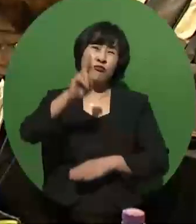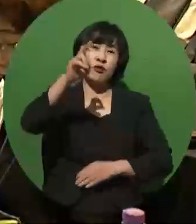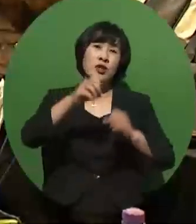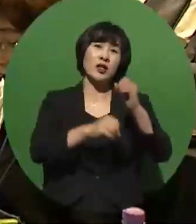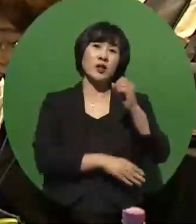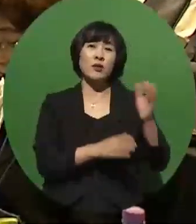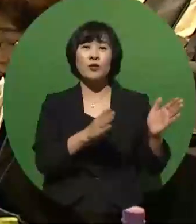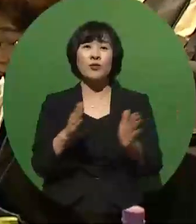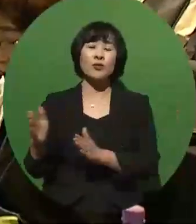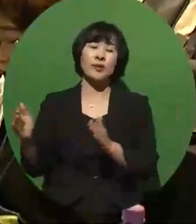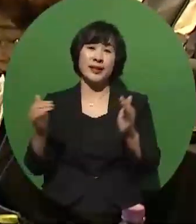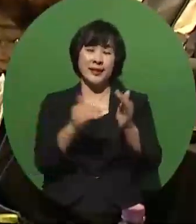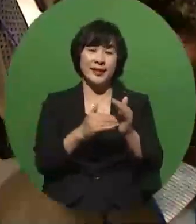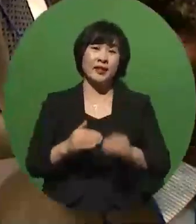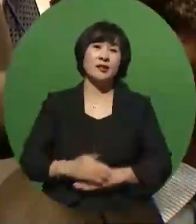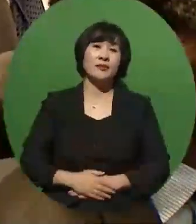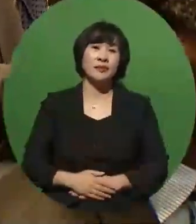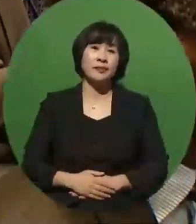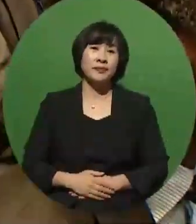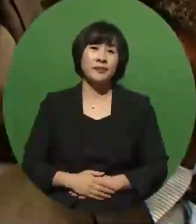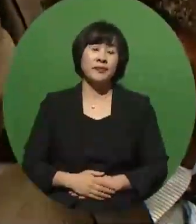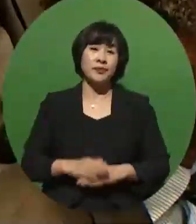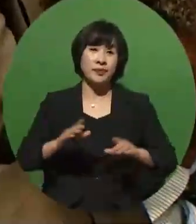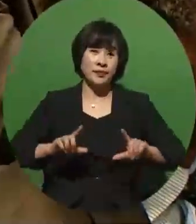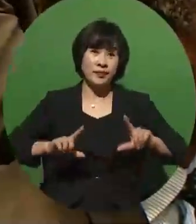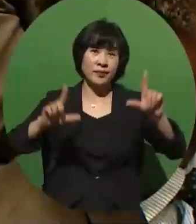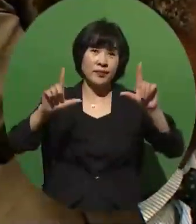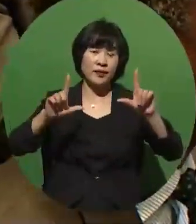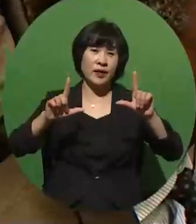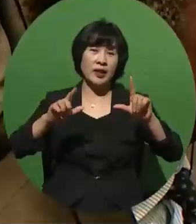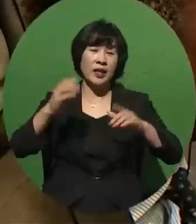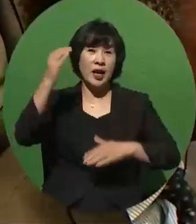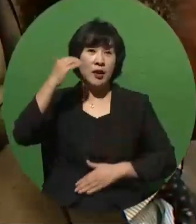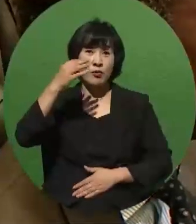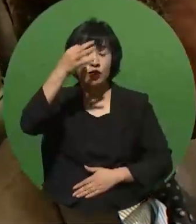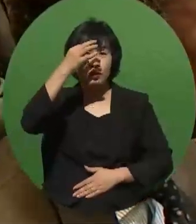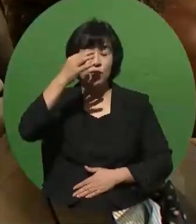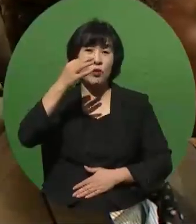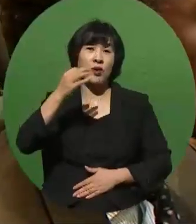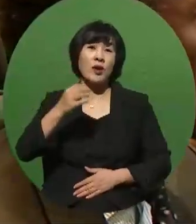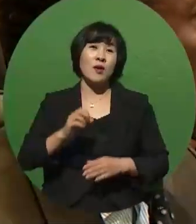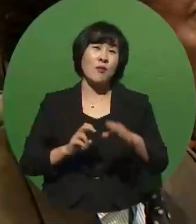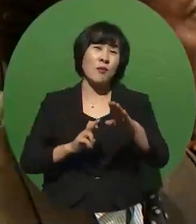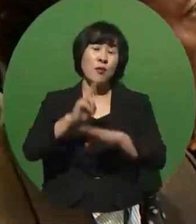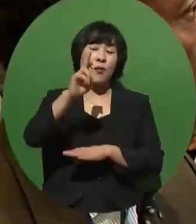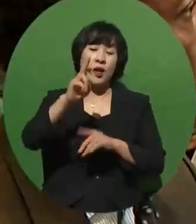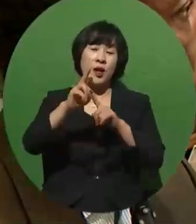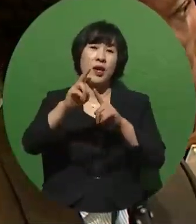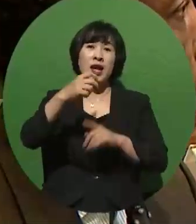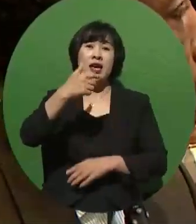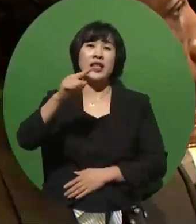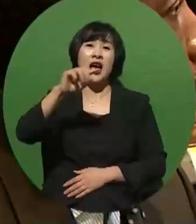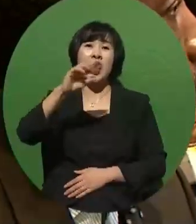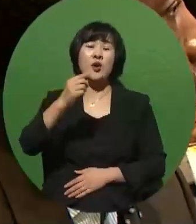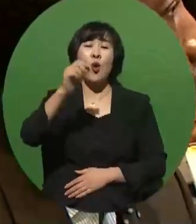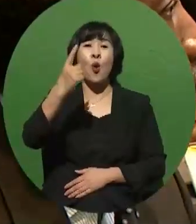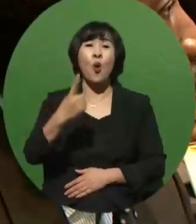time. And it was during Kim Dae-jung administration that Korea aerospace industries was launched